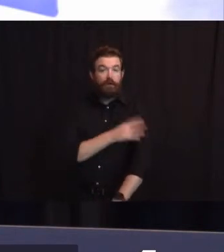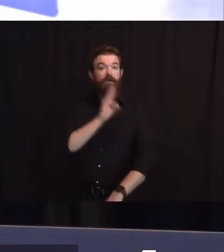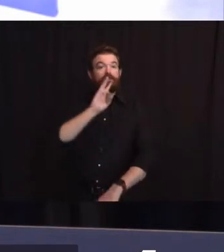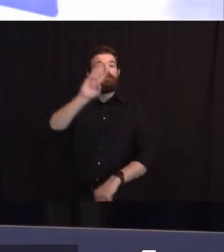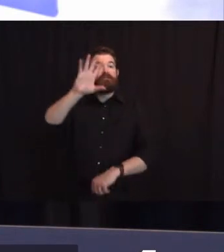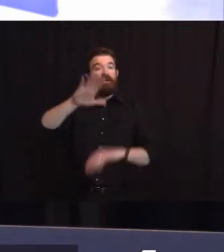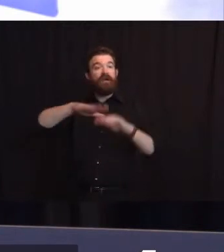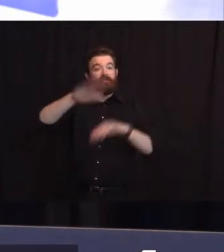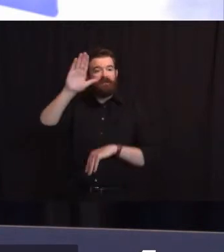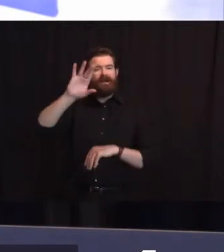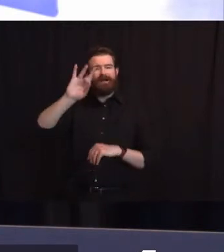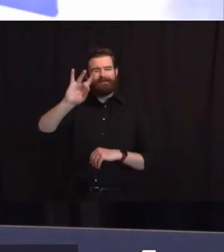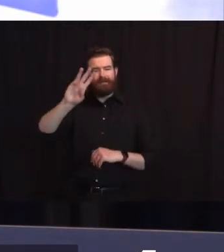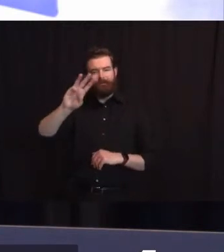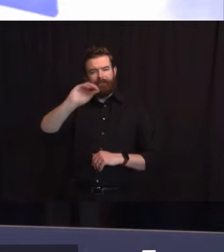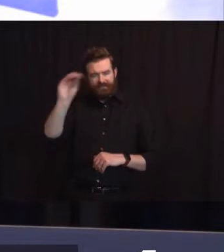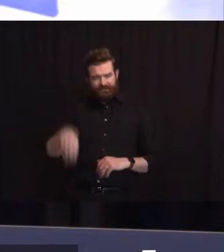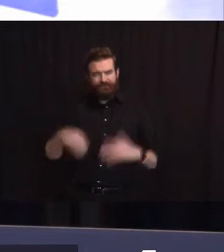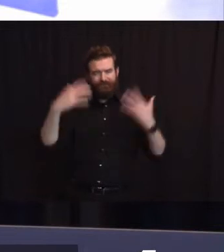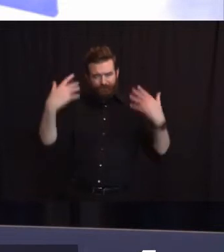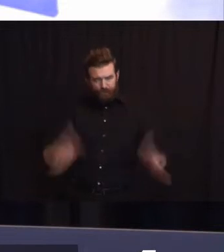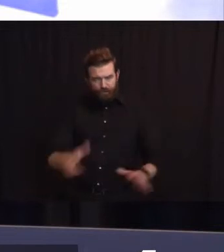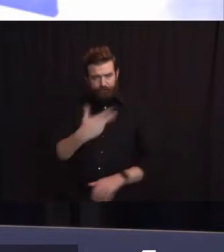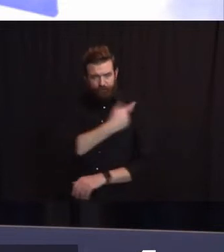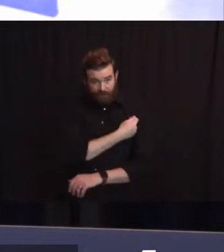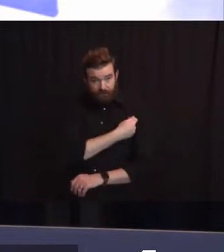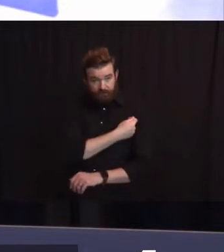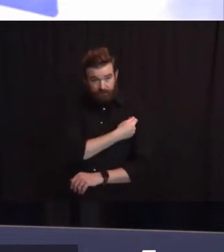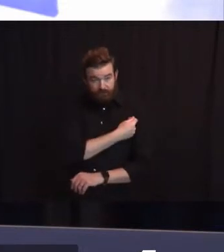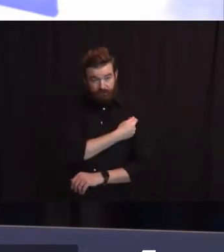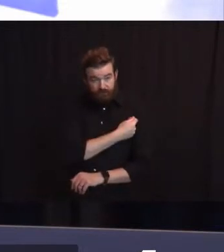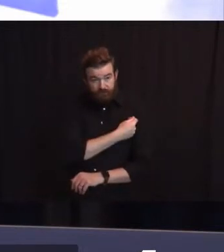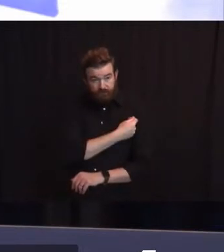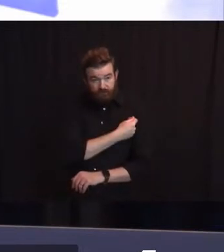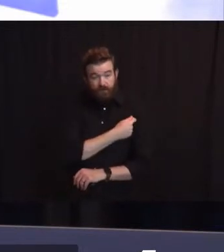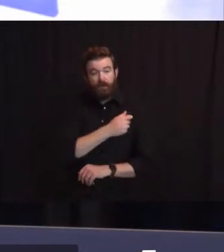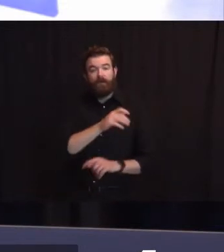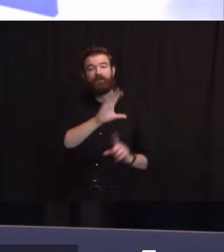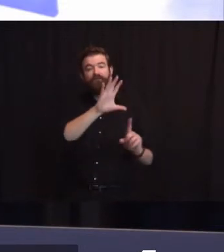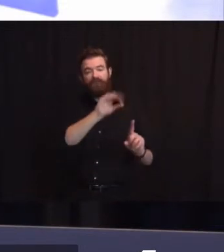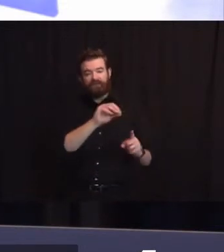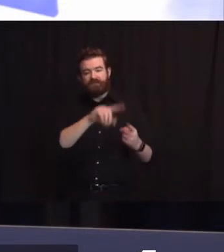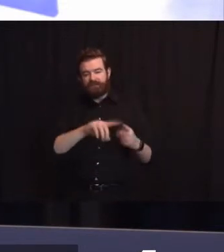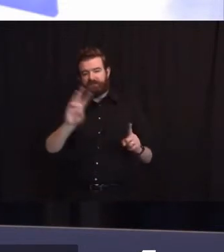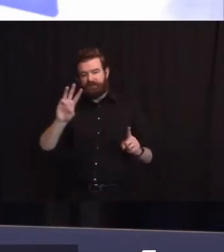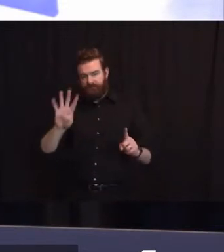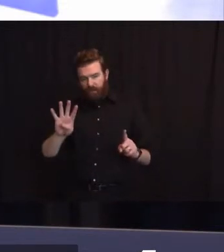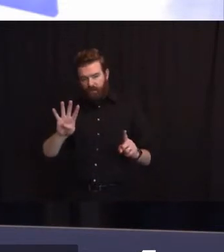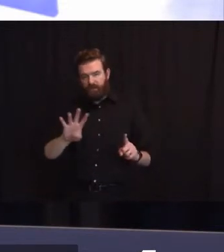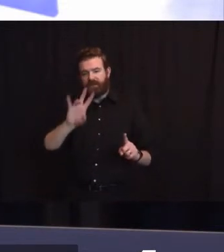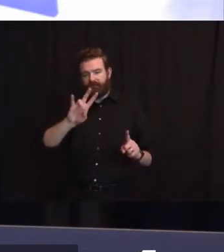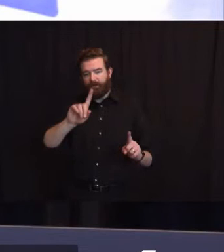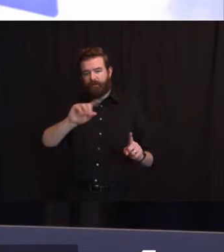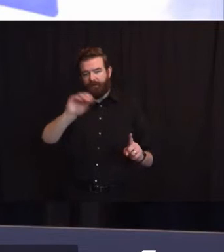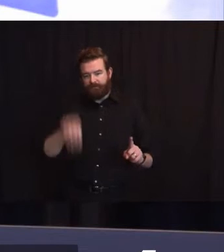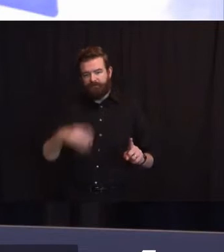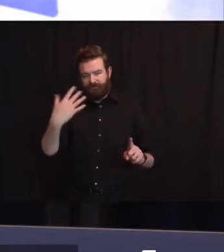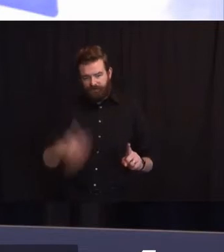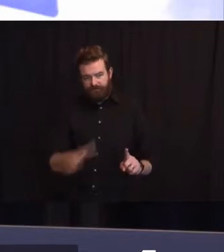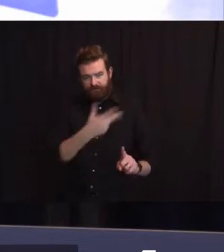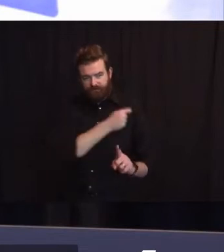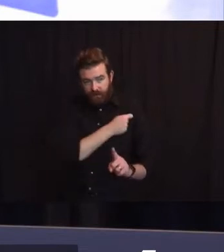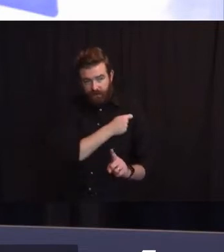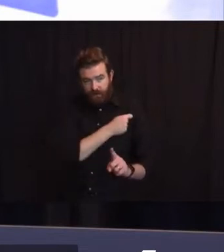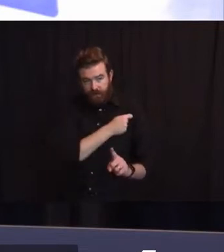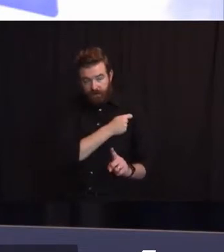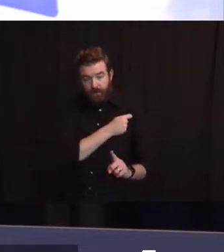older, receiving at least one dose, 71% 50 to 64, 57% 30 to 49